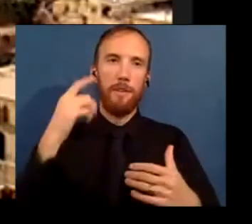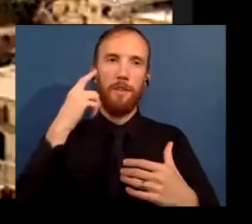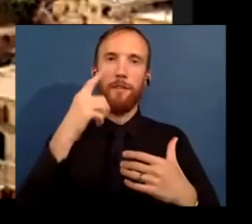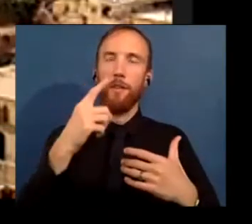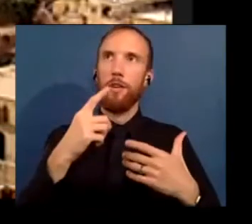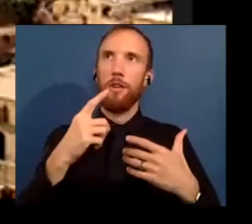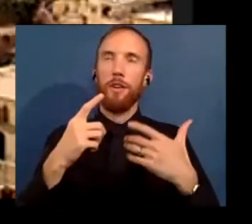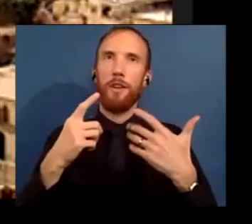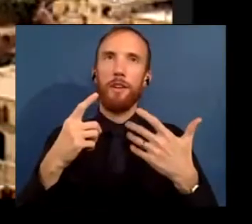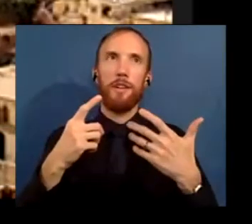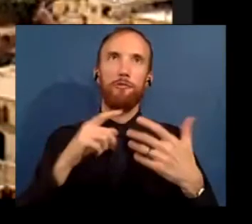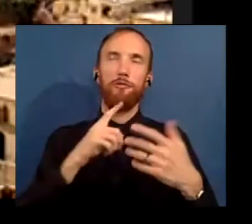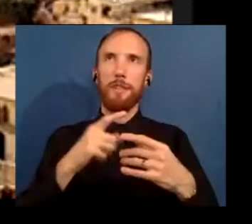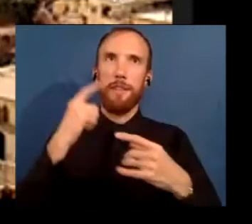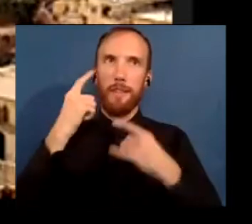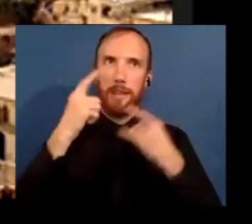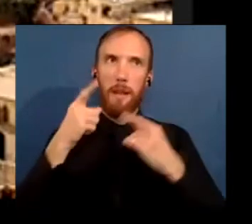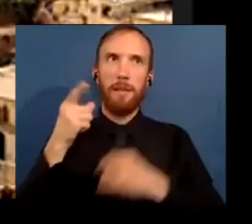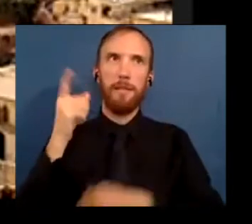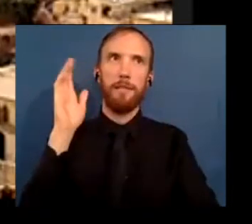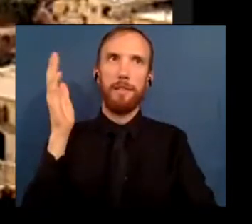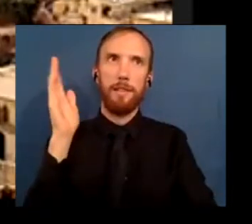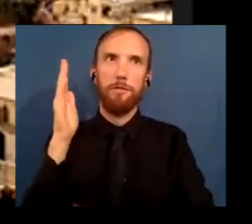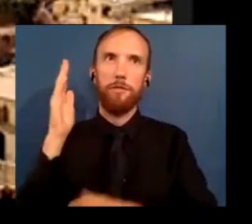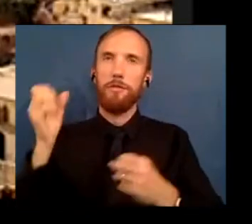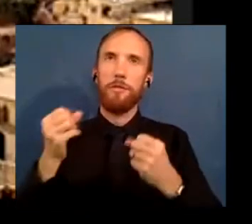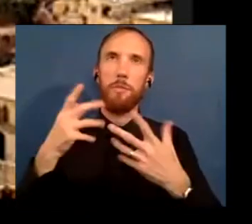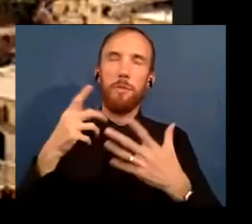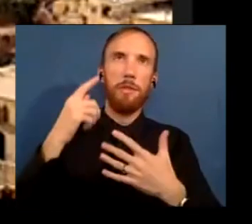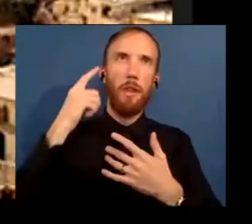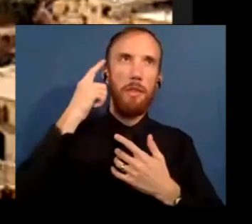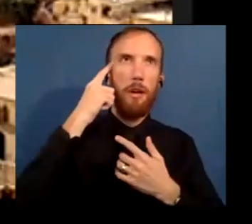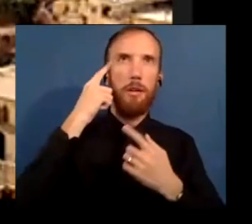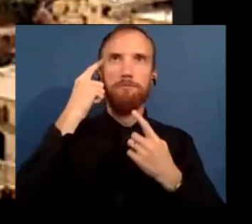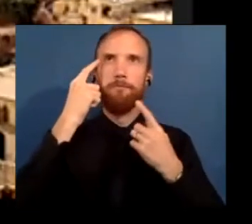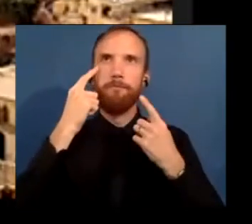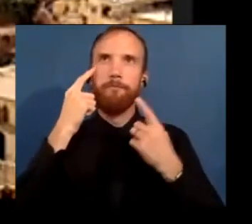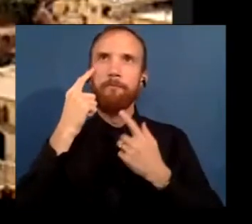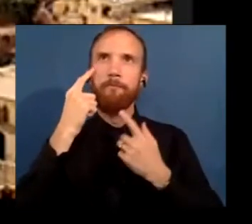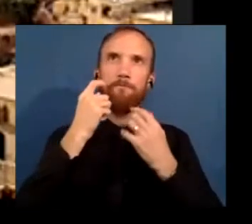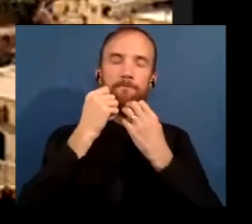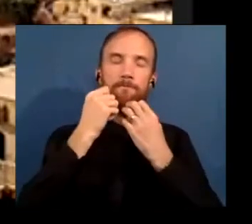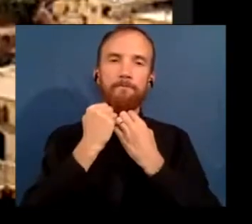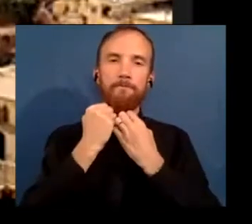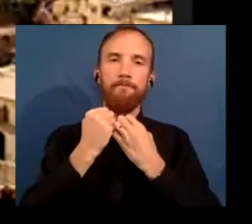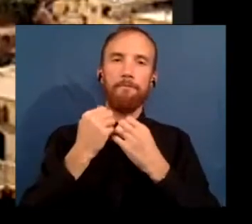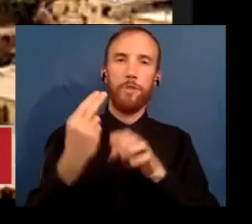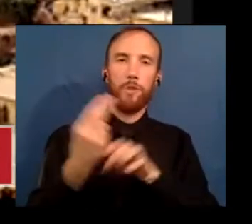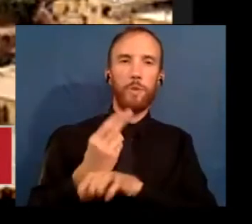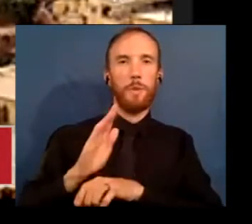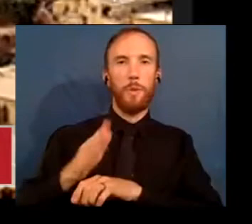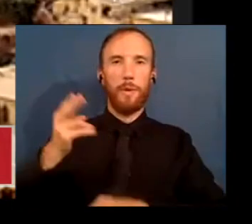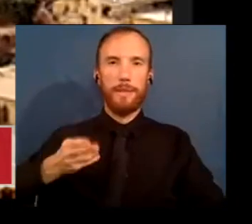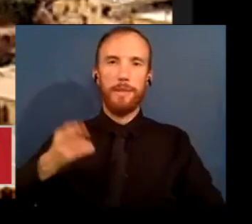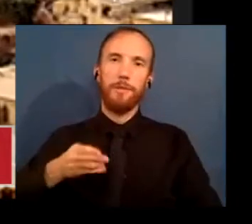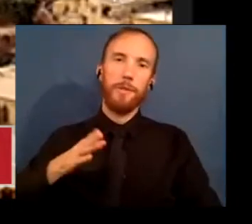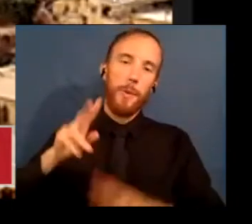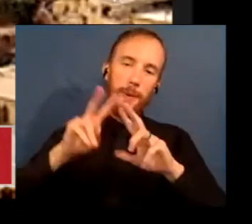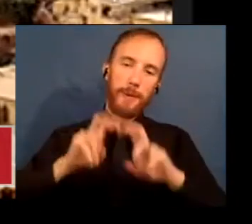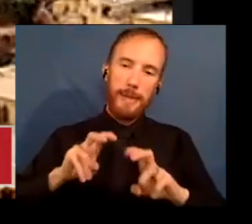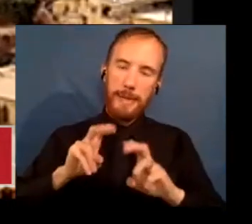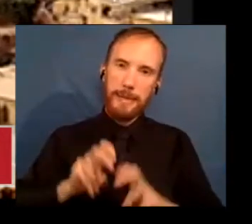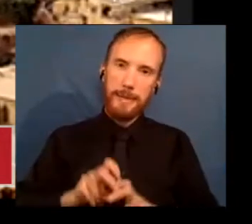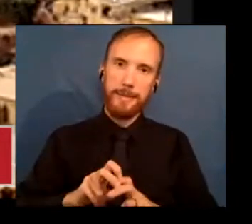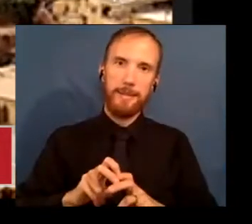so much care and thought and bringing, you know, your history and your analysis and yourself